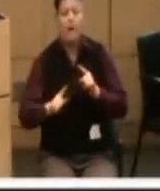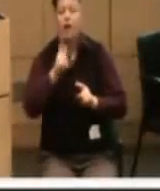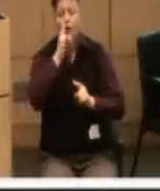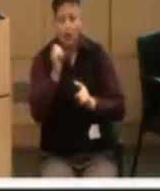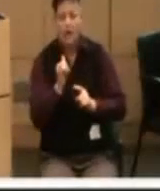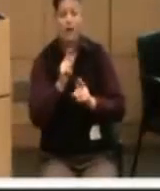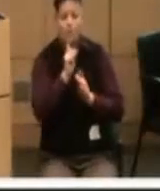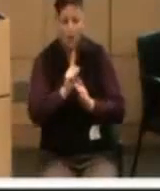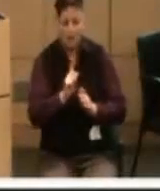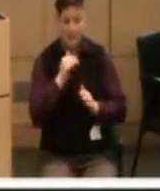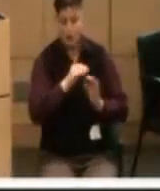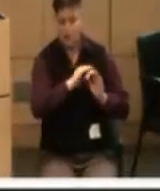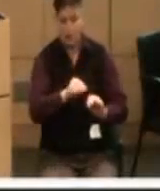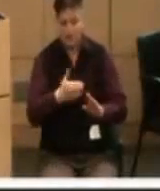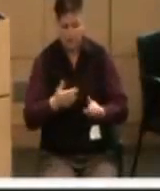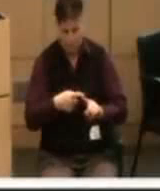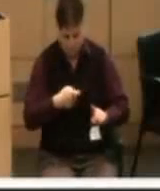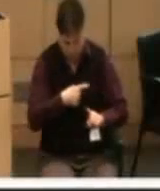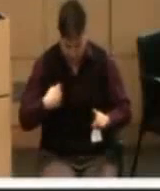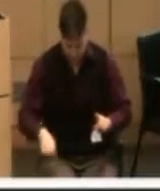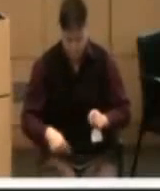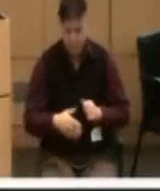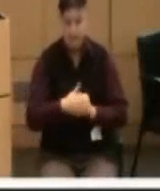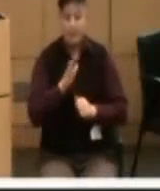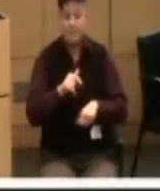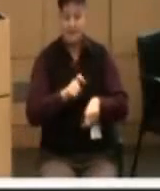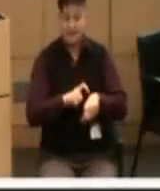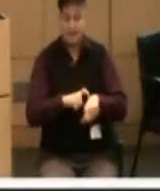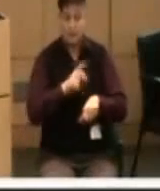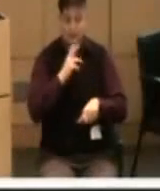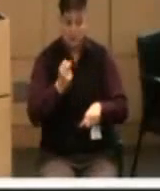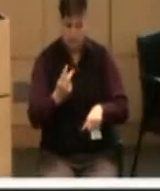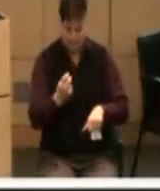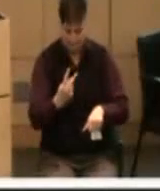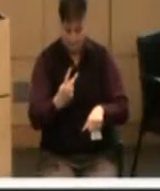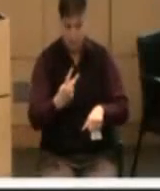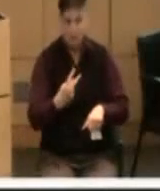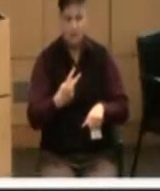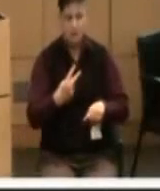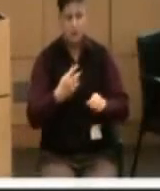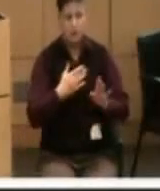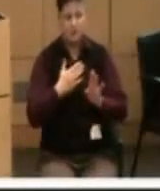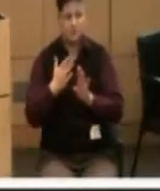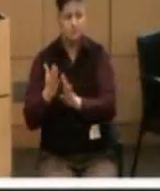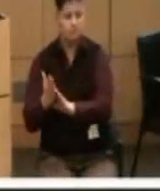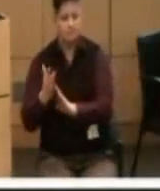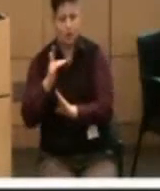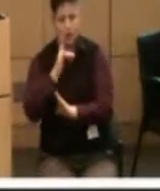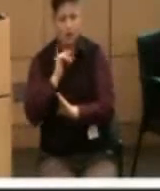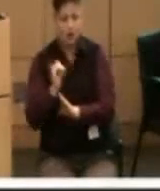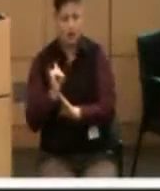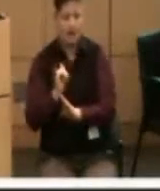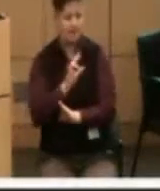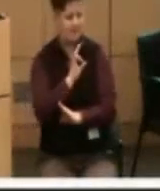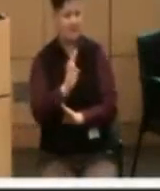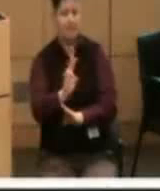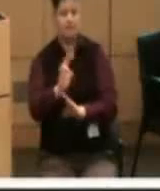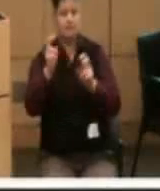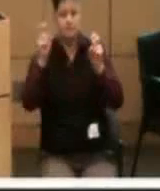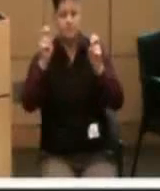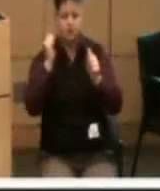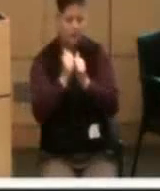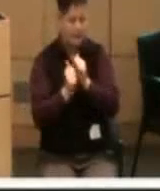China. And by the time she was 12, she was at seventh grade level, passed all the tests.